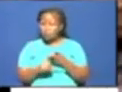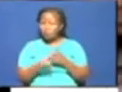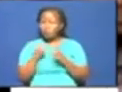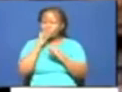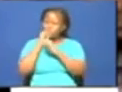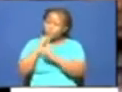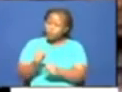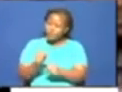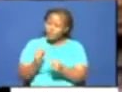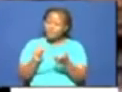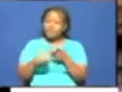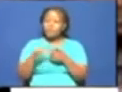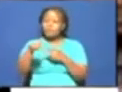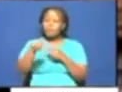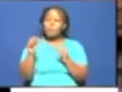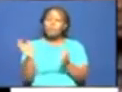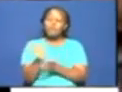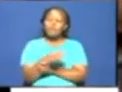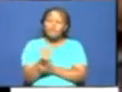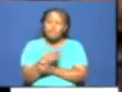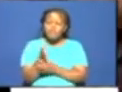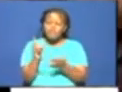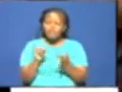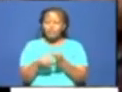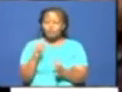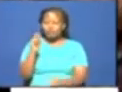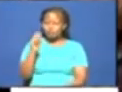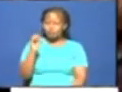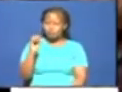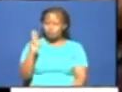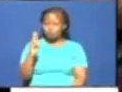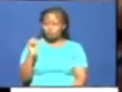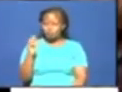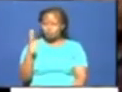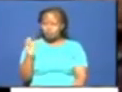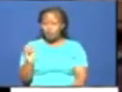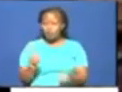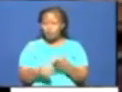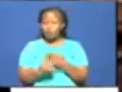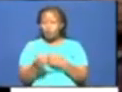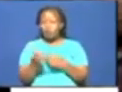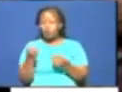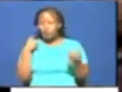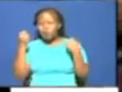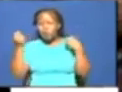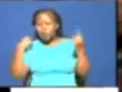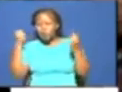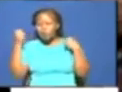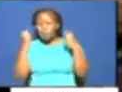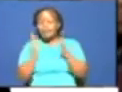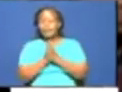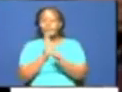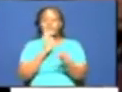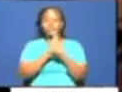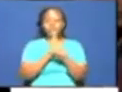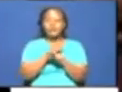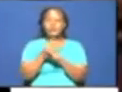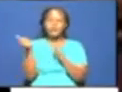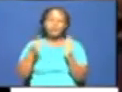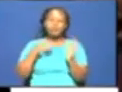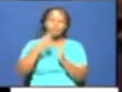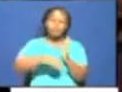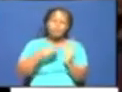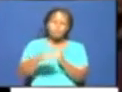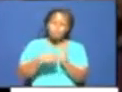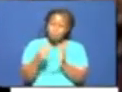fishing, tobacco, tea, and soapstone industries, and the